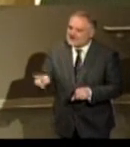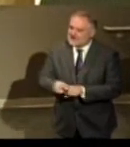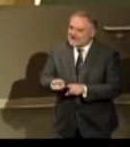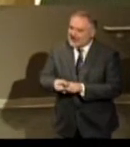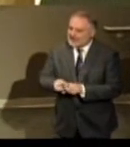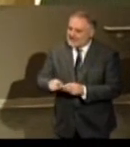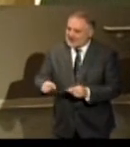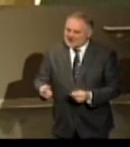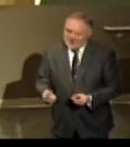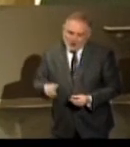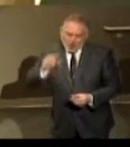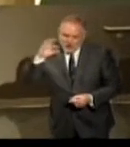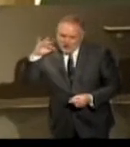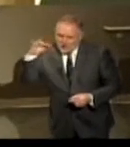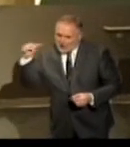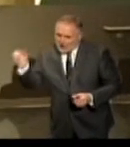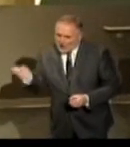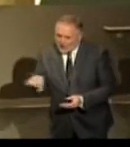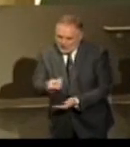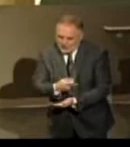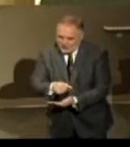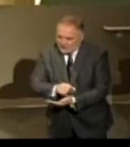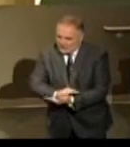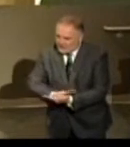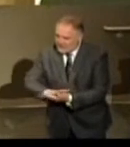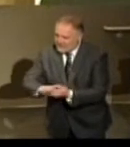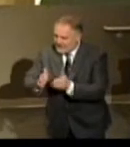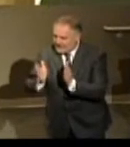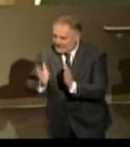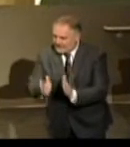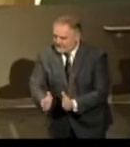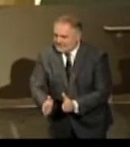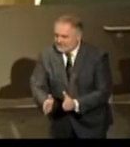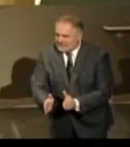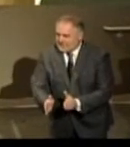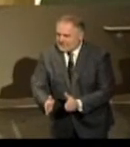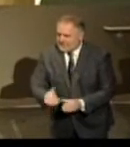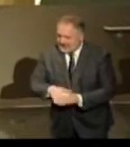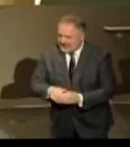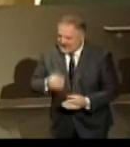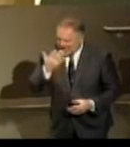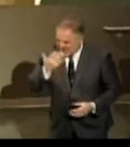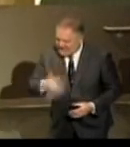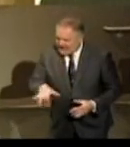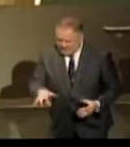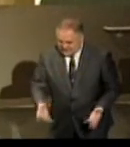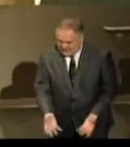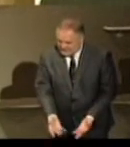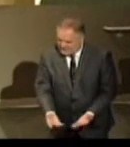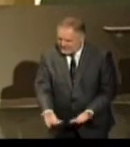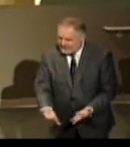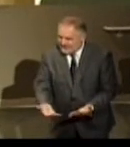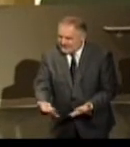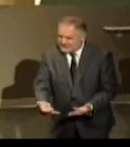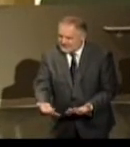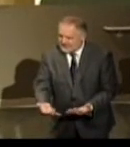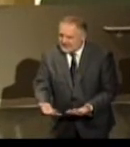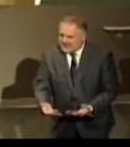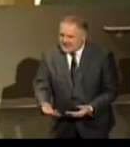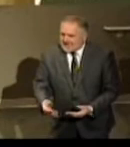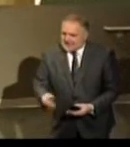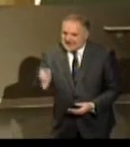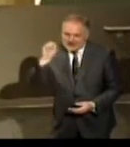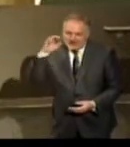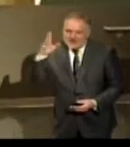did when they refined silver, that the silver would be contaminated because of the material that was in it.